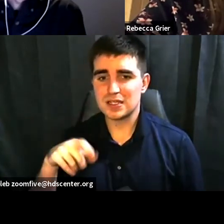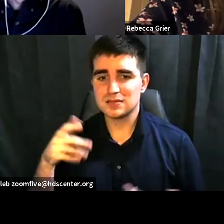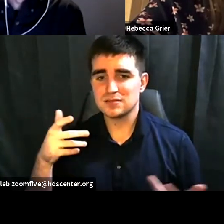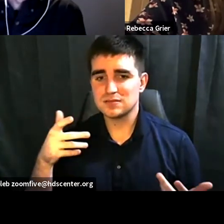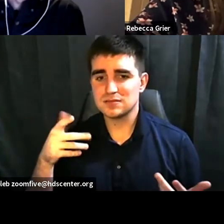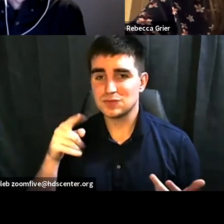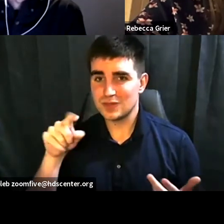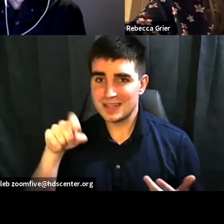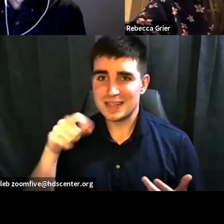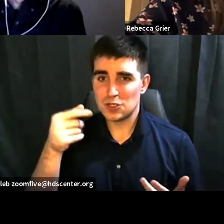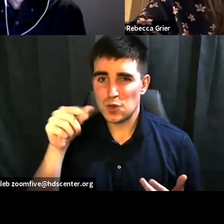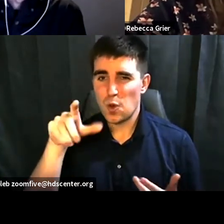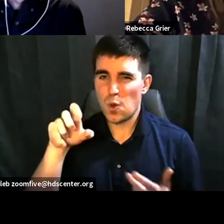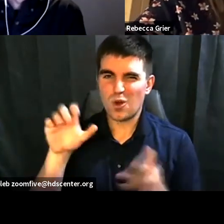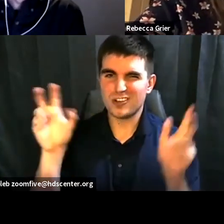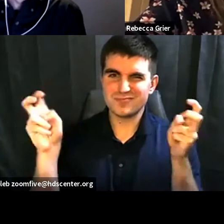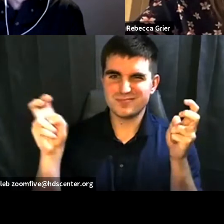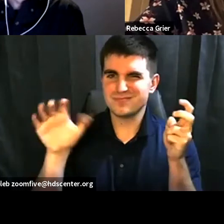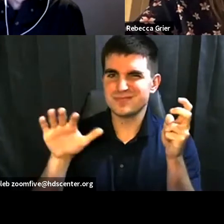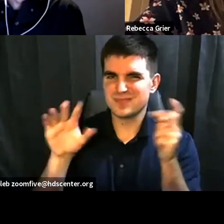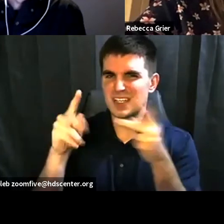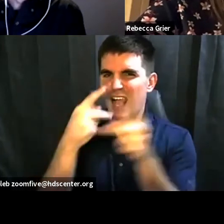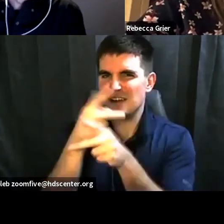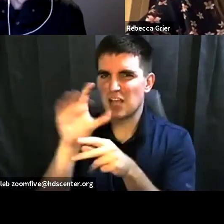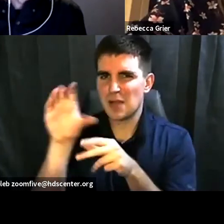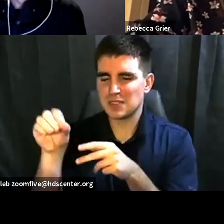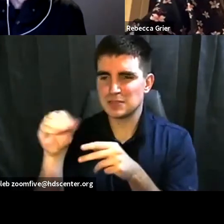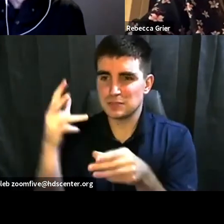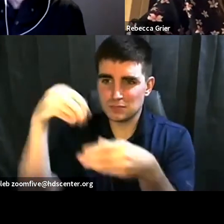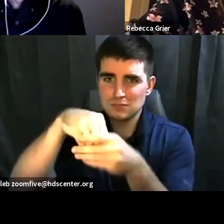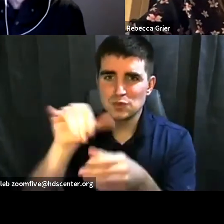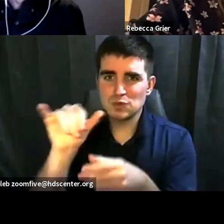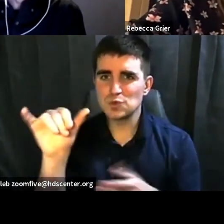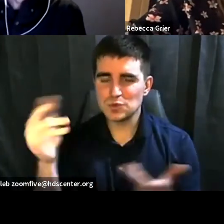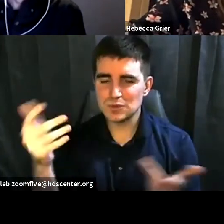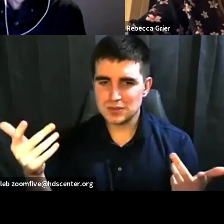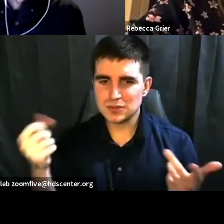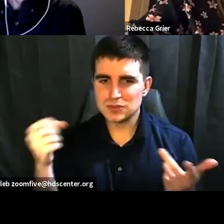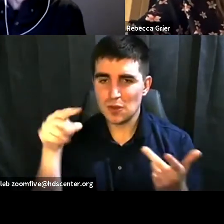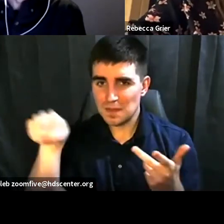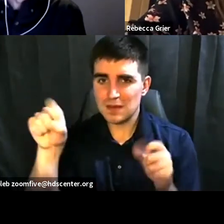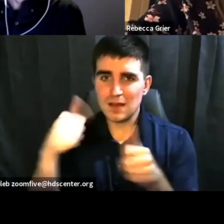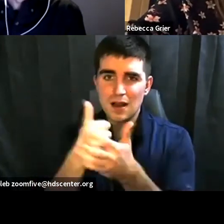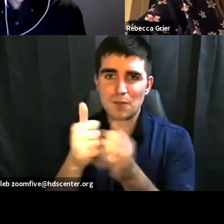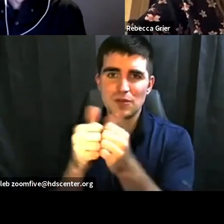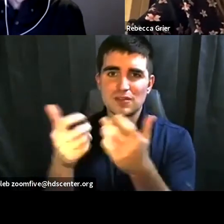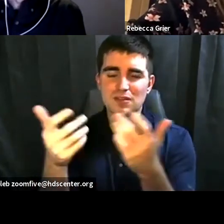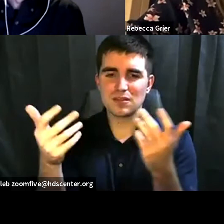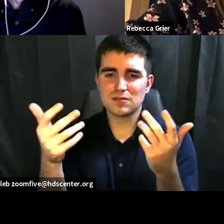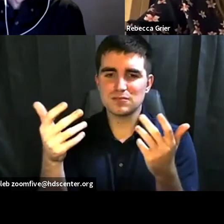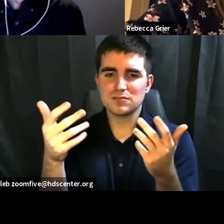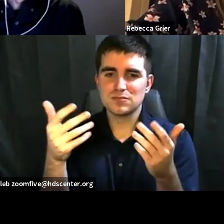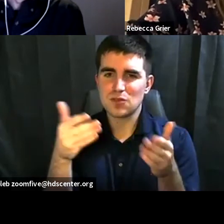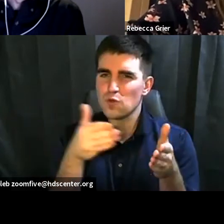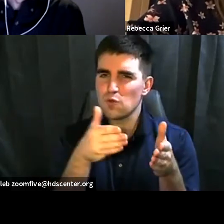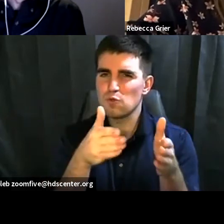the Googles of the world to be engaged as well, so they can help with the route